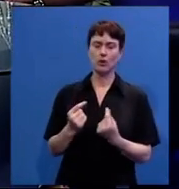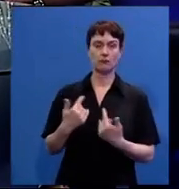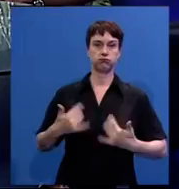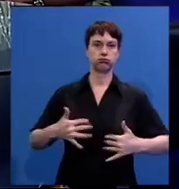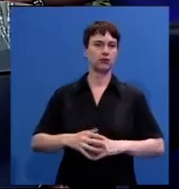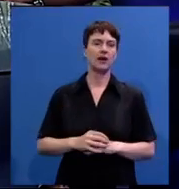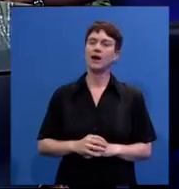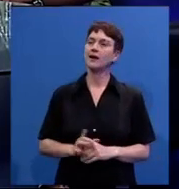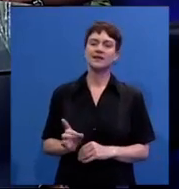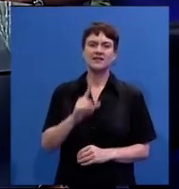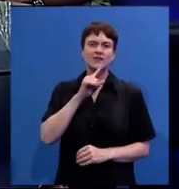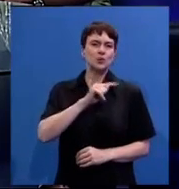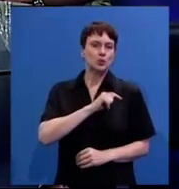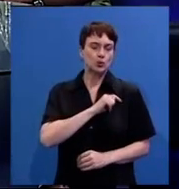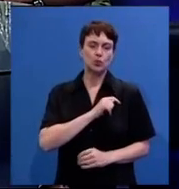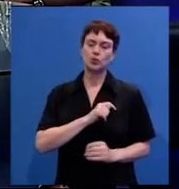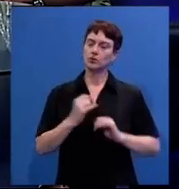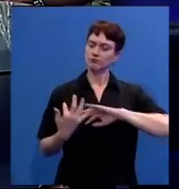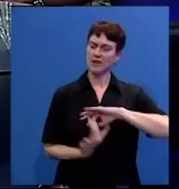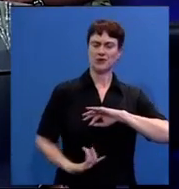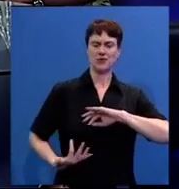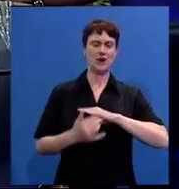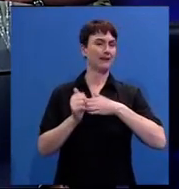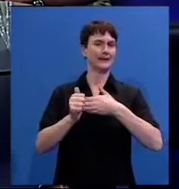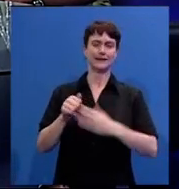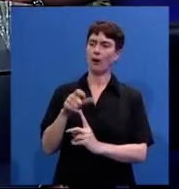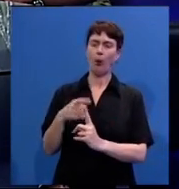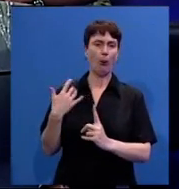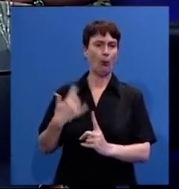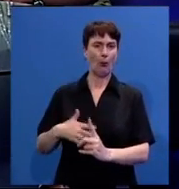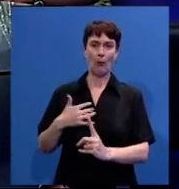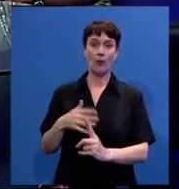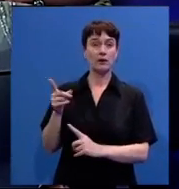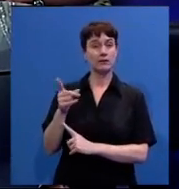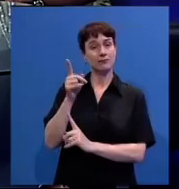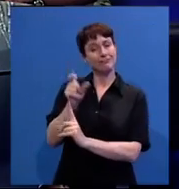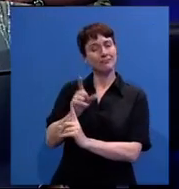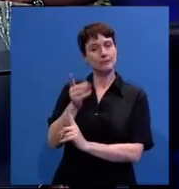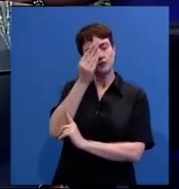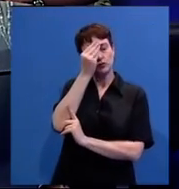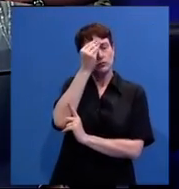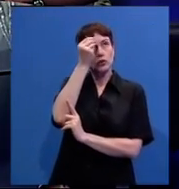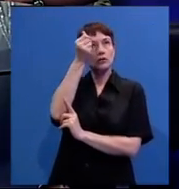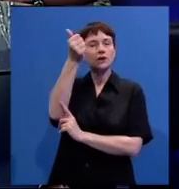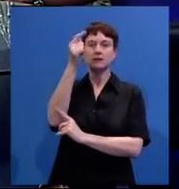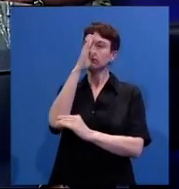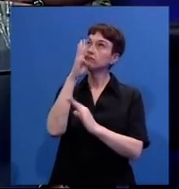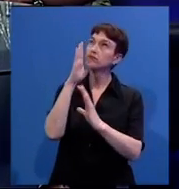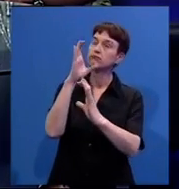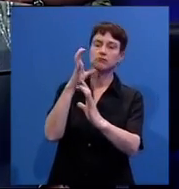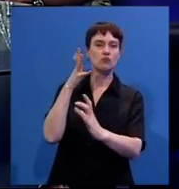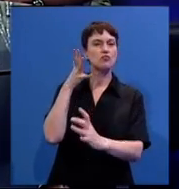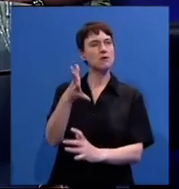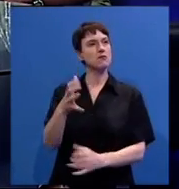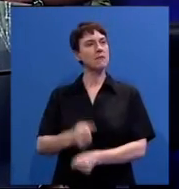democracy. He was a true passionate leader whose dream and focus was to liberate and unite